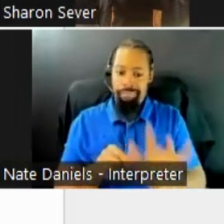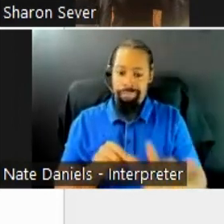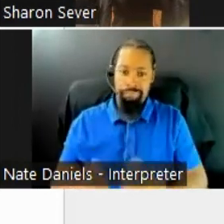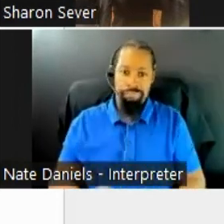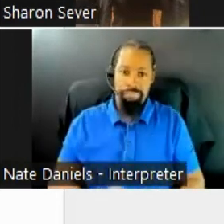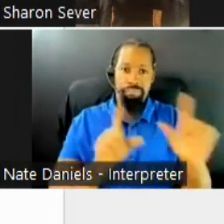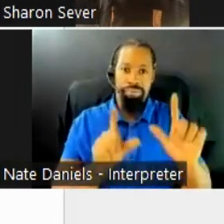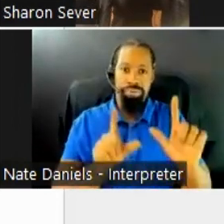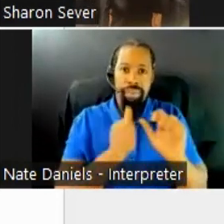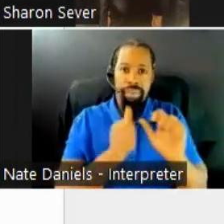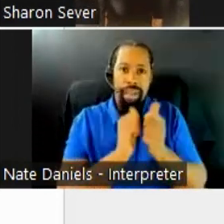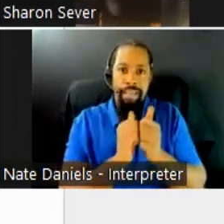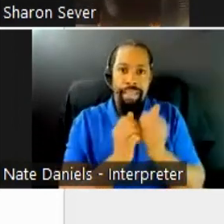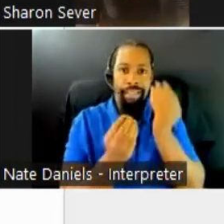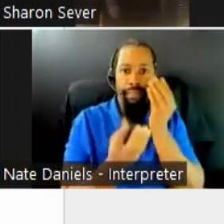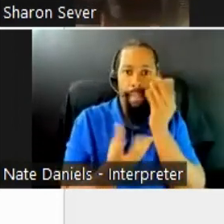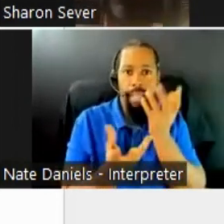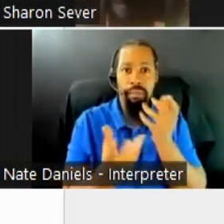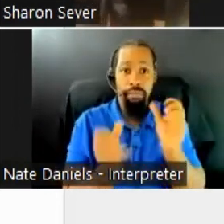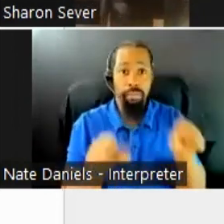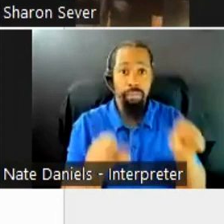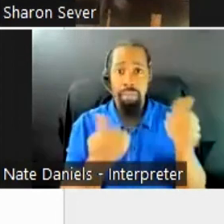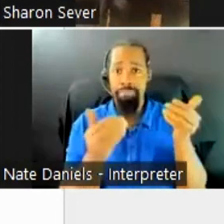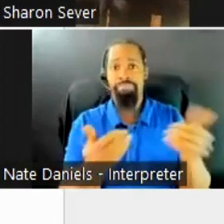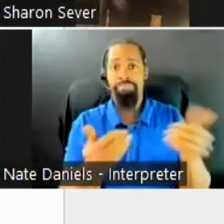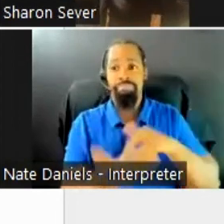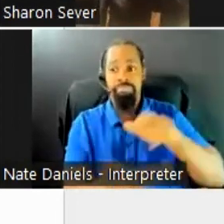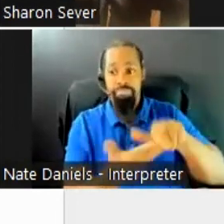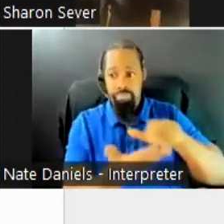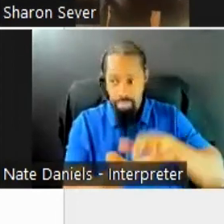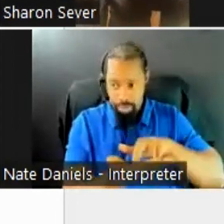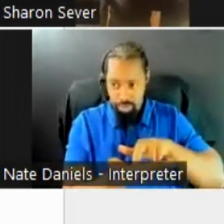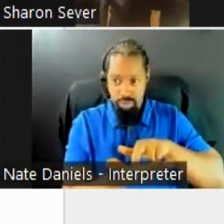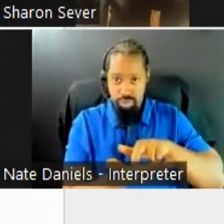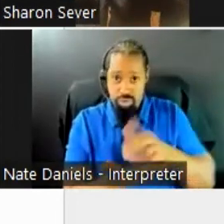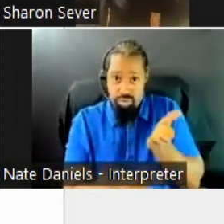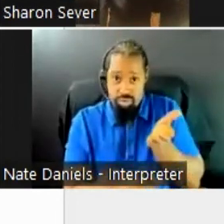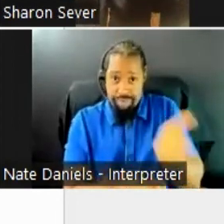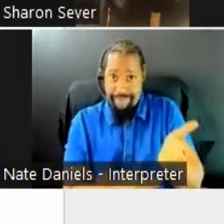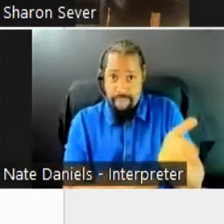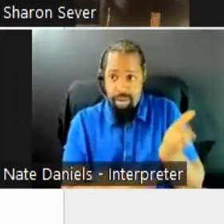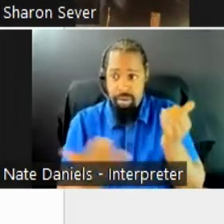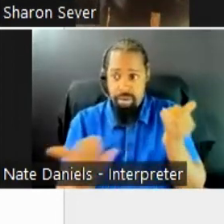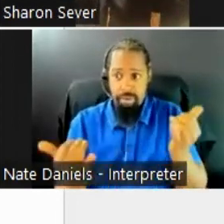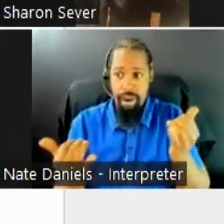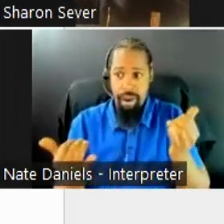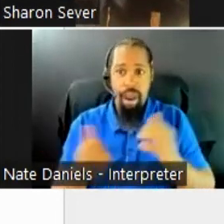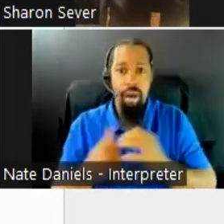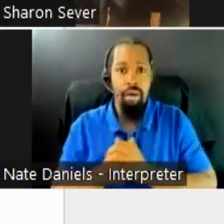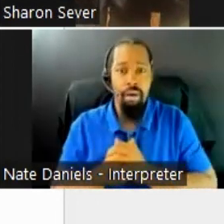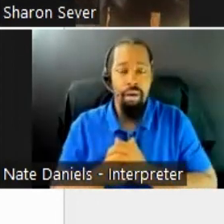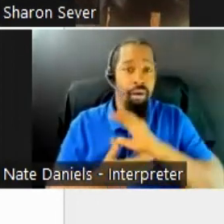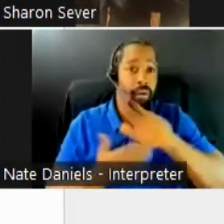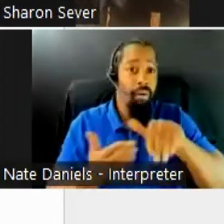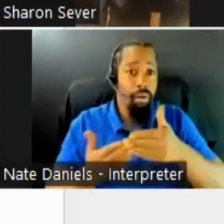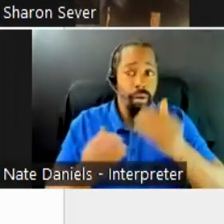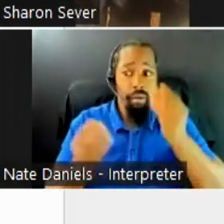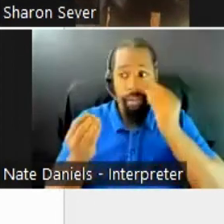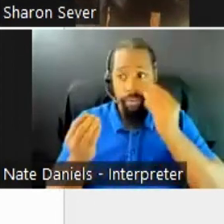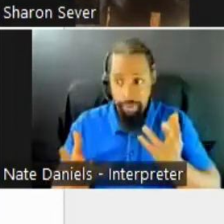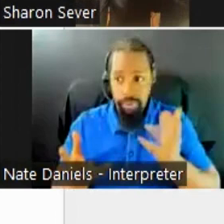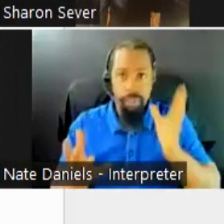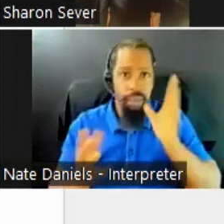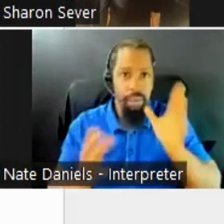you can register to register your students right from that page right now. And you'll get all the information in an